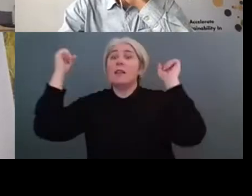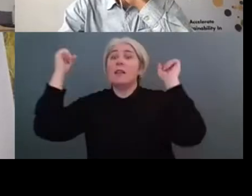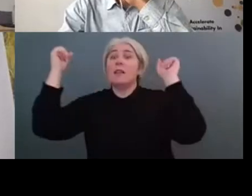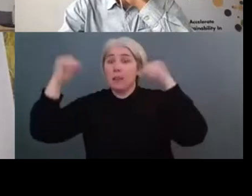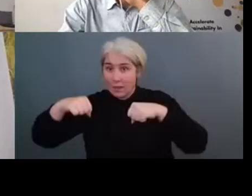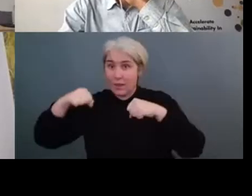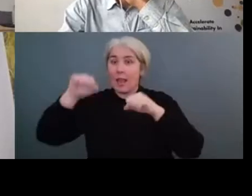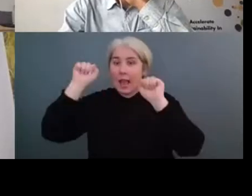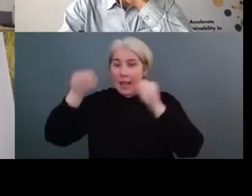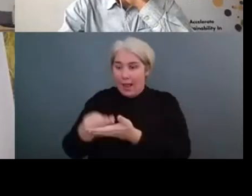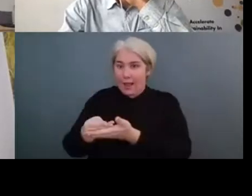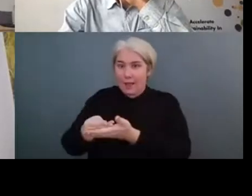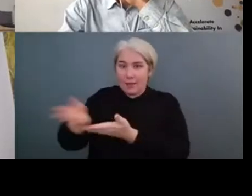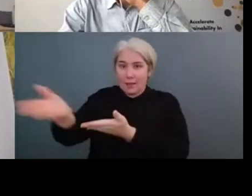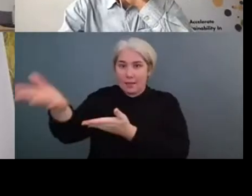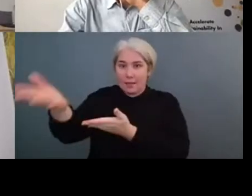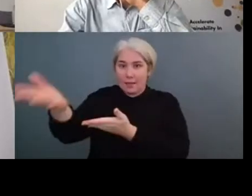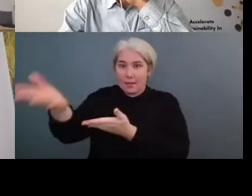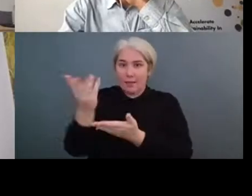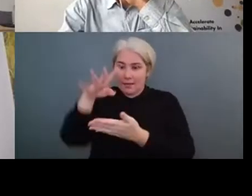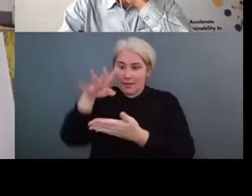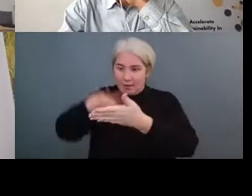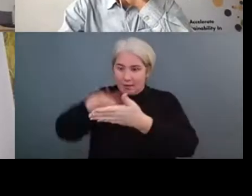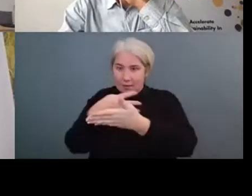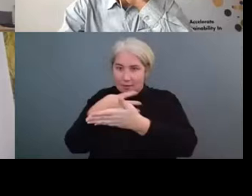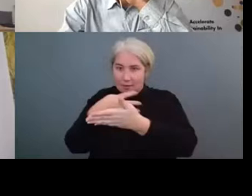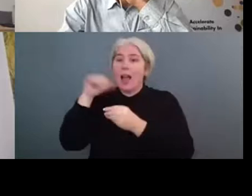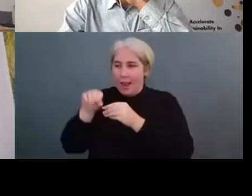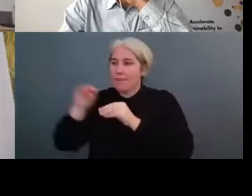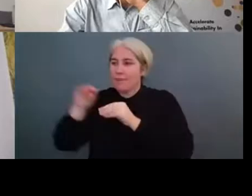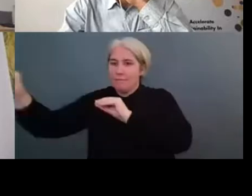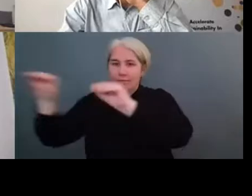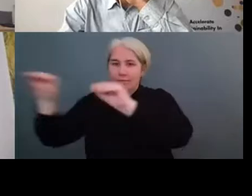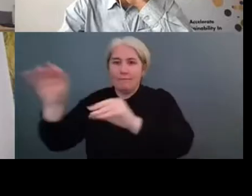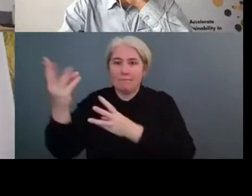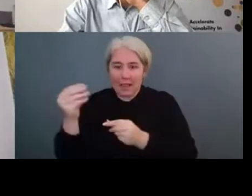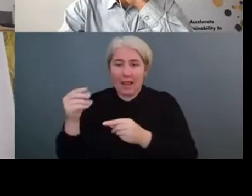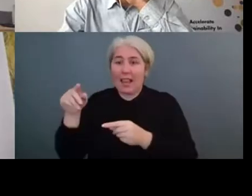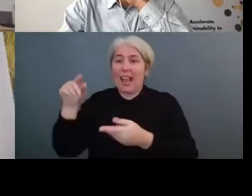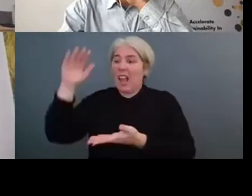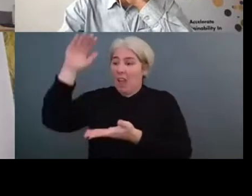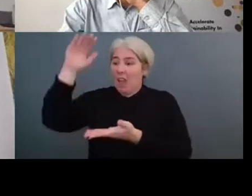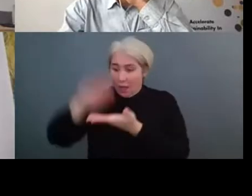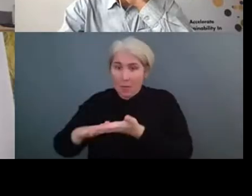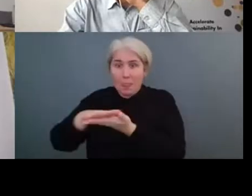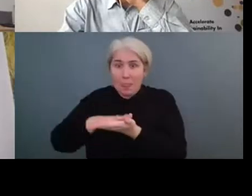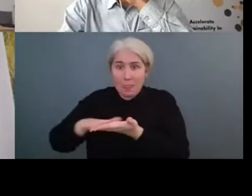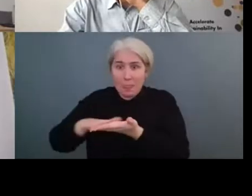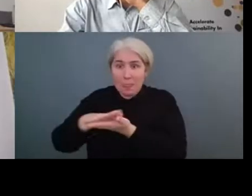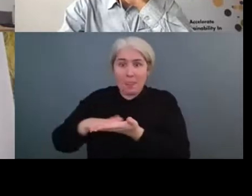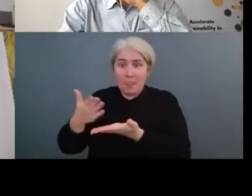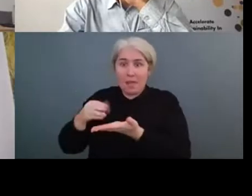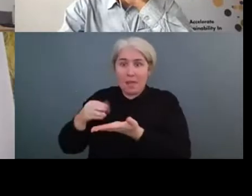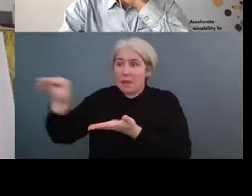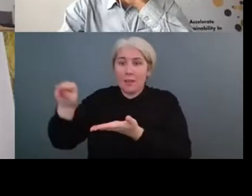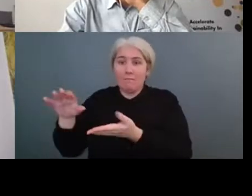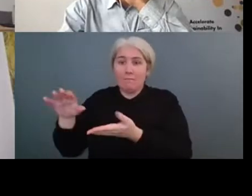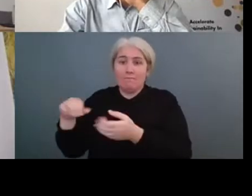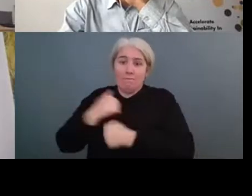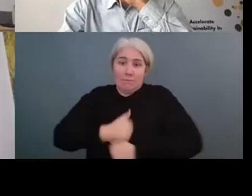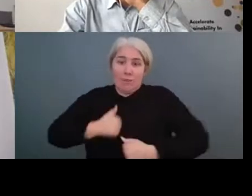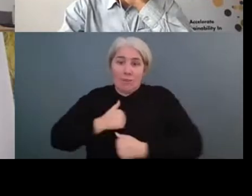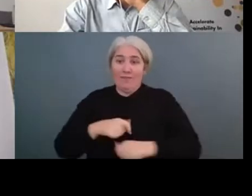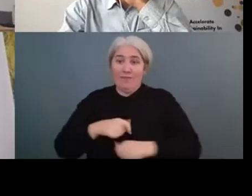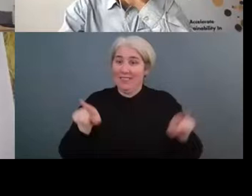embedded in the decision and the at the heart of the organization. Just on the awareness, one